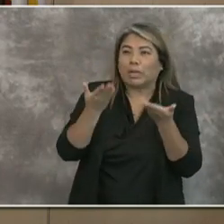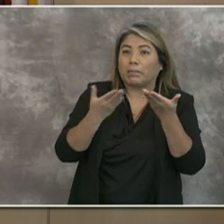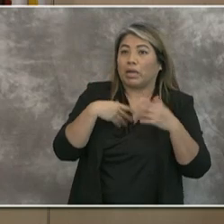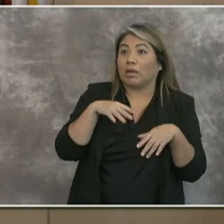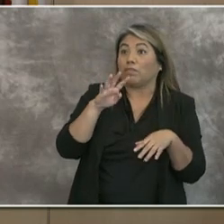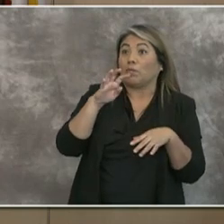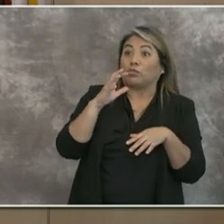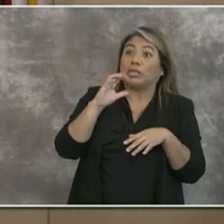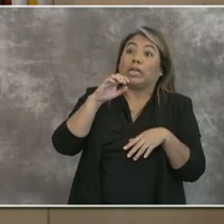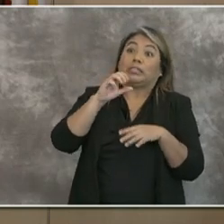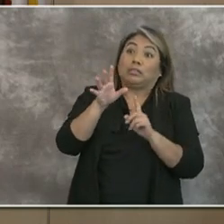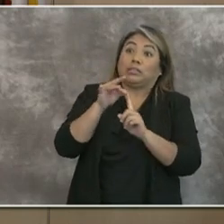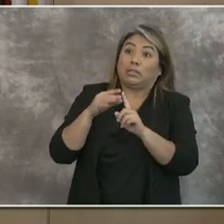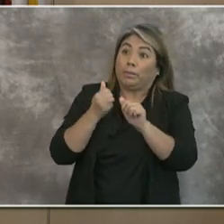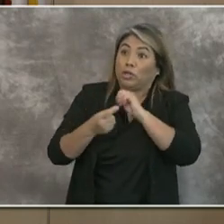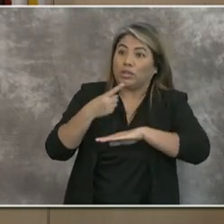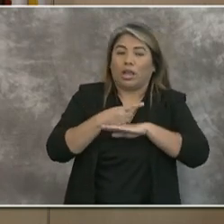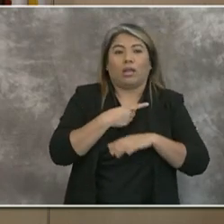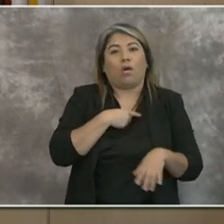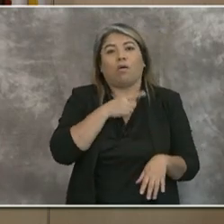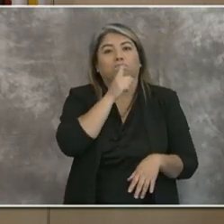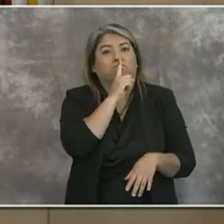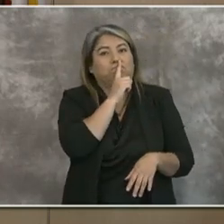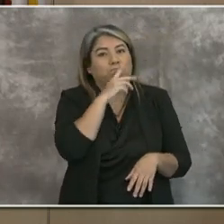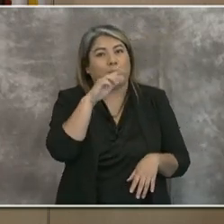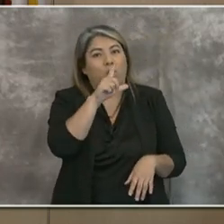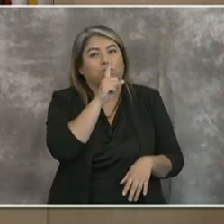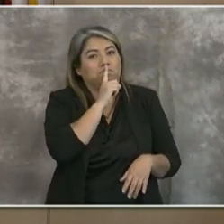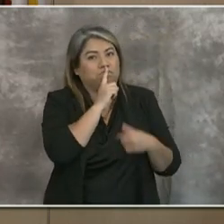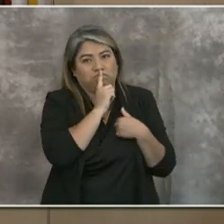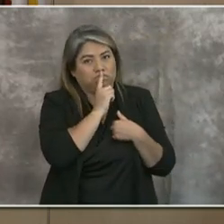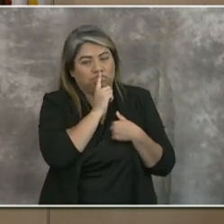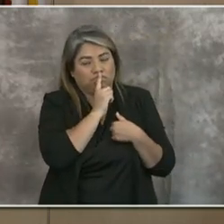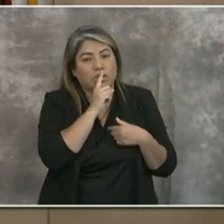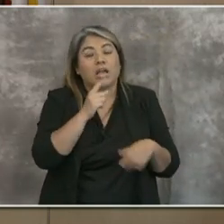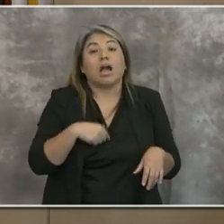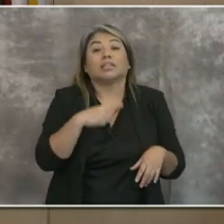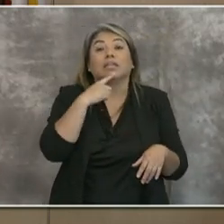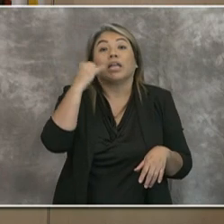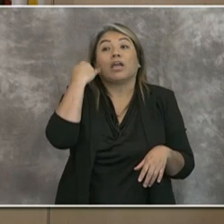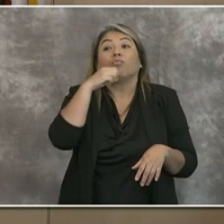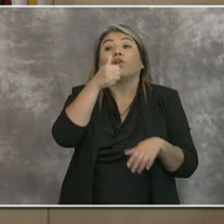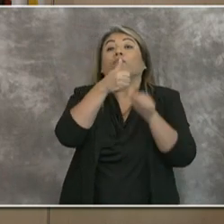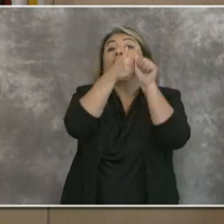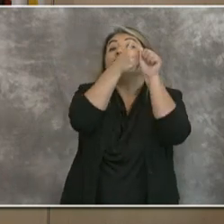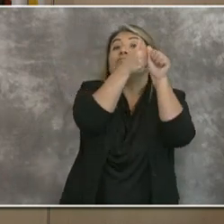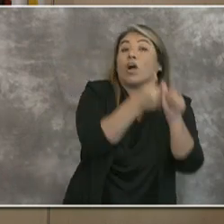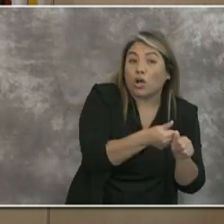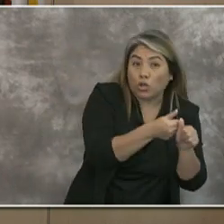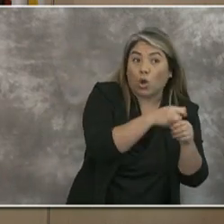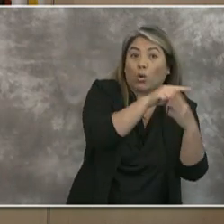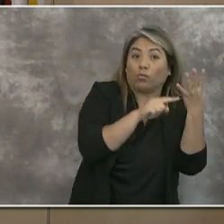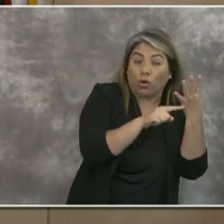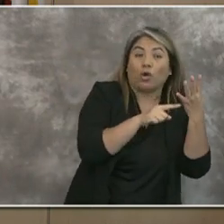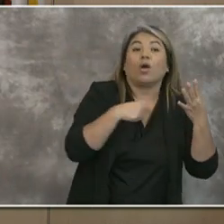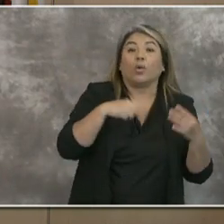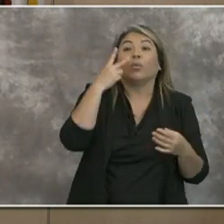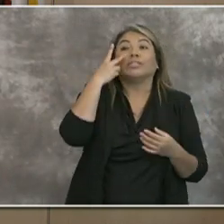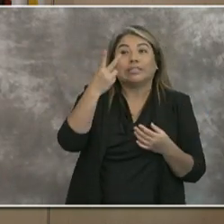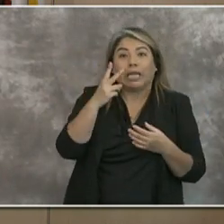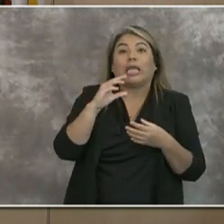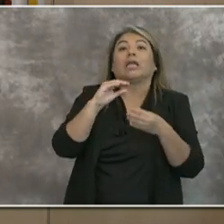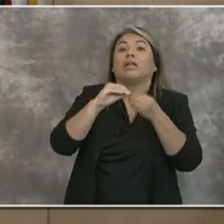400 cases a day, right? And we're still kind of in the 100. I said that if we don't adhere to the strategies, we could see our numbers go